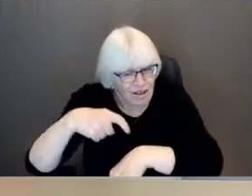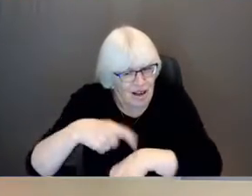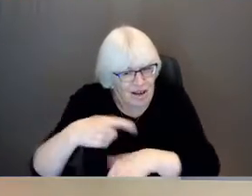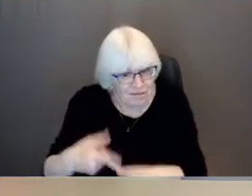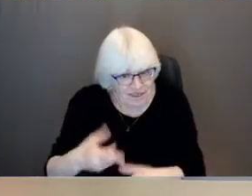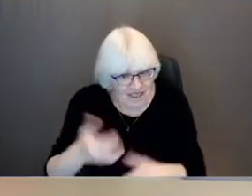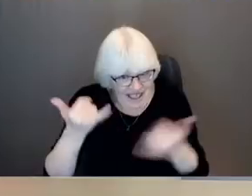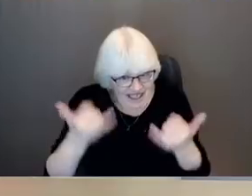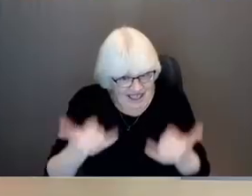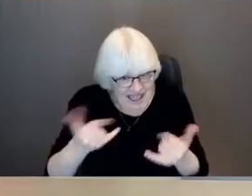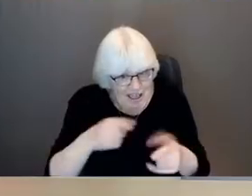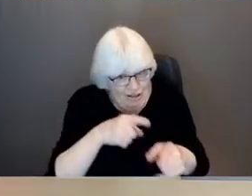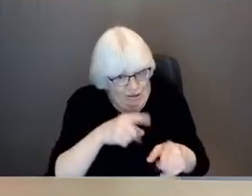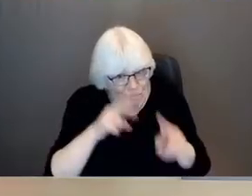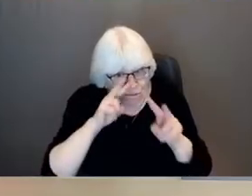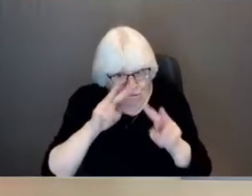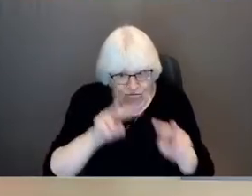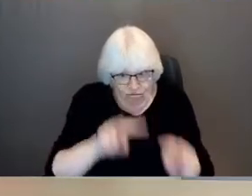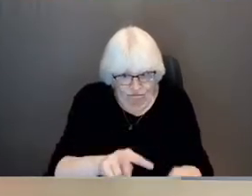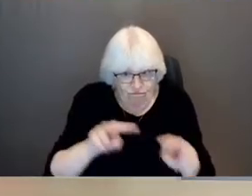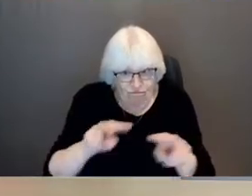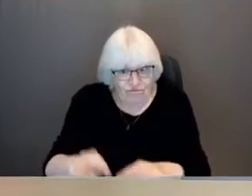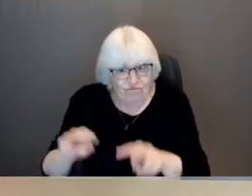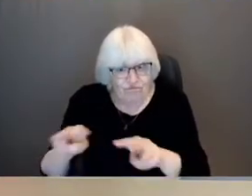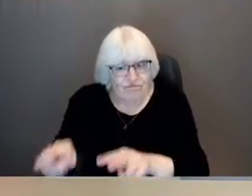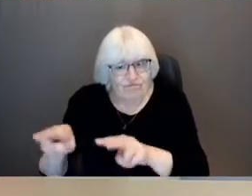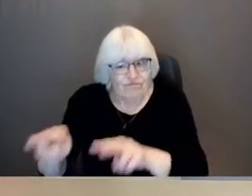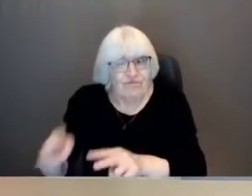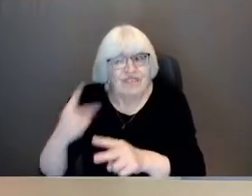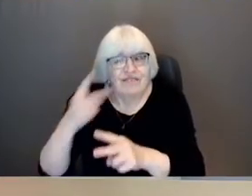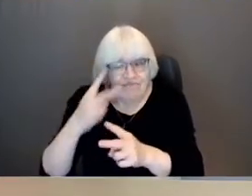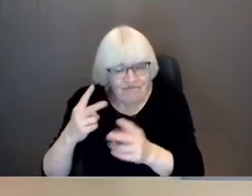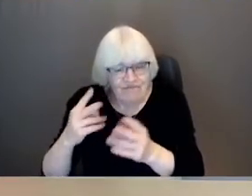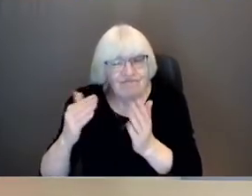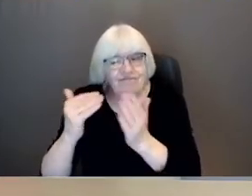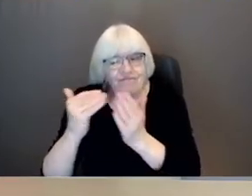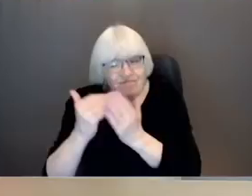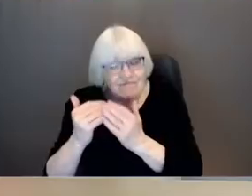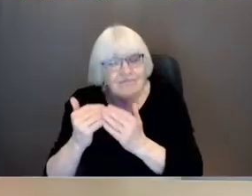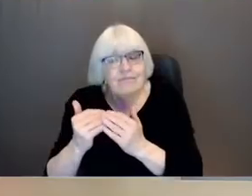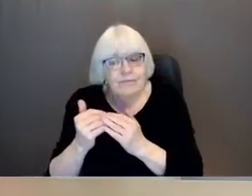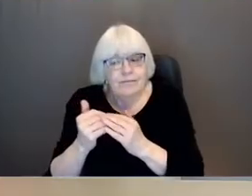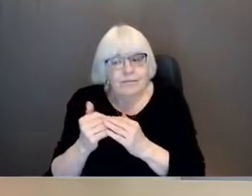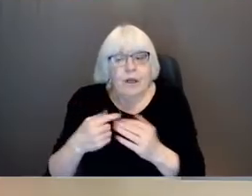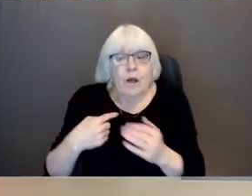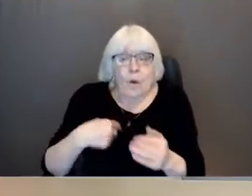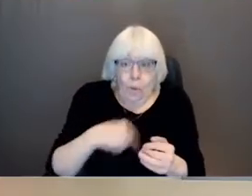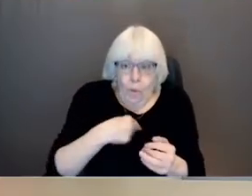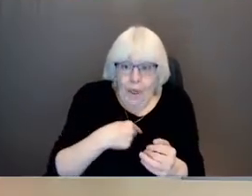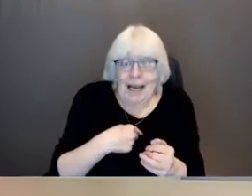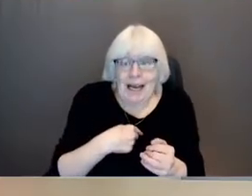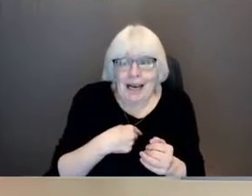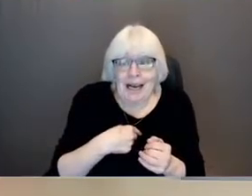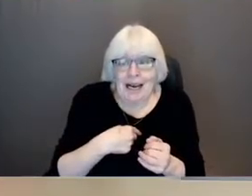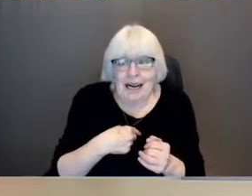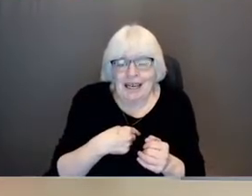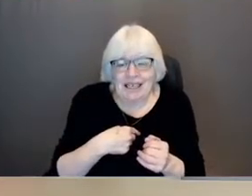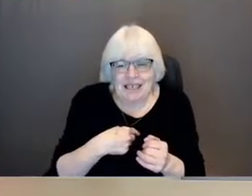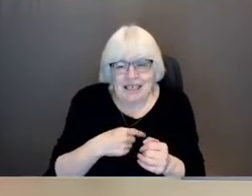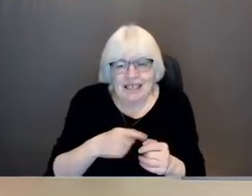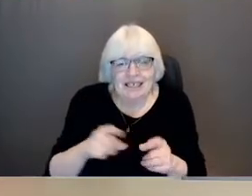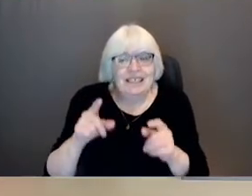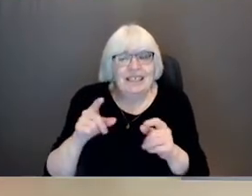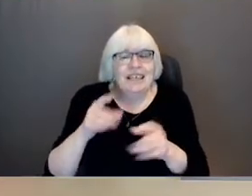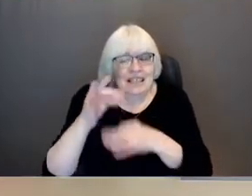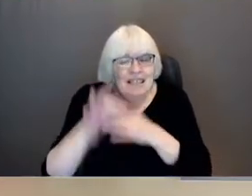some antibody testing of those who had tested positive for COVID, and we had a chance to actually talk to many